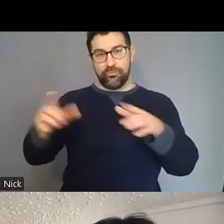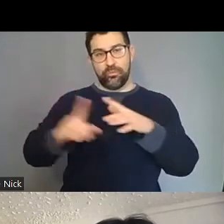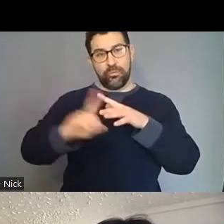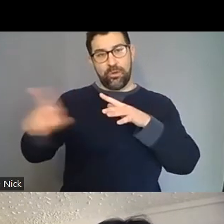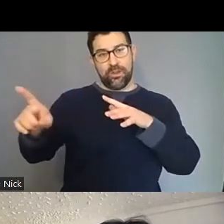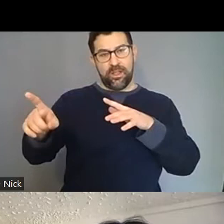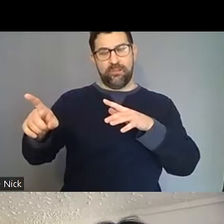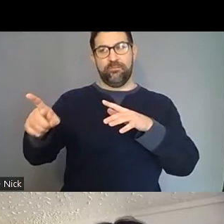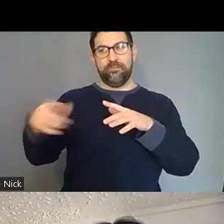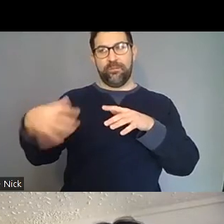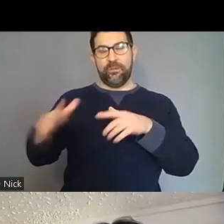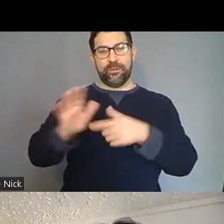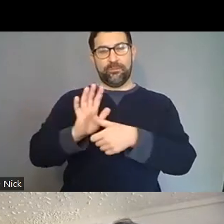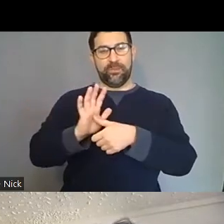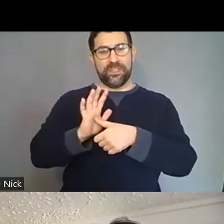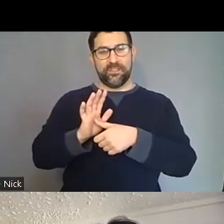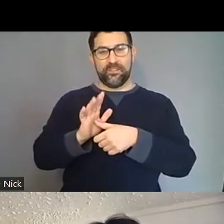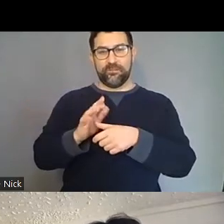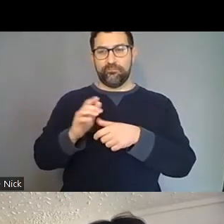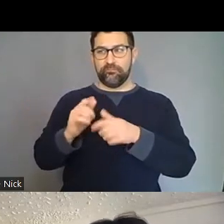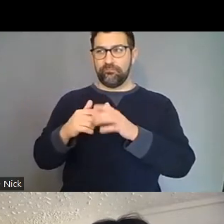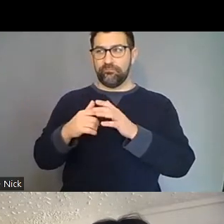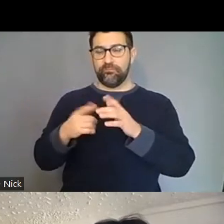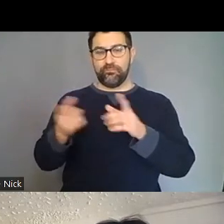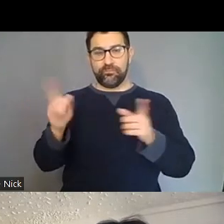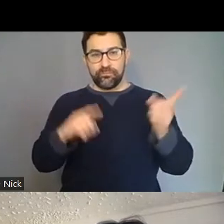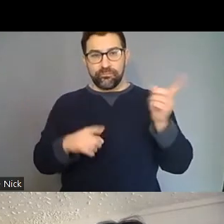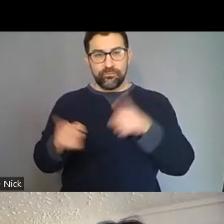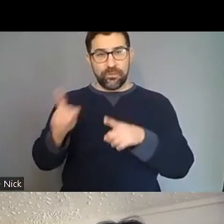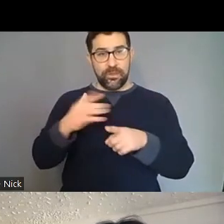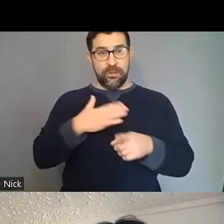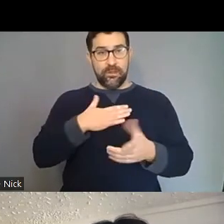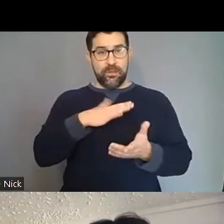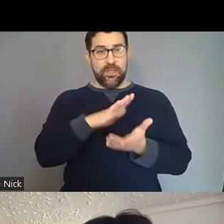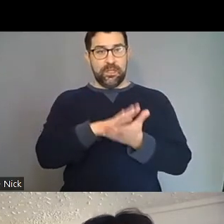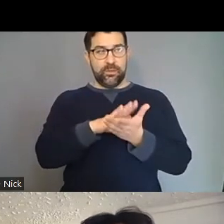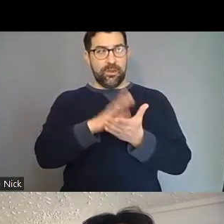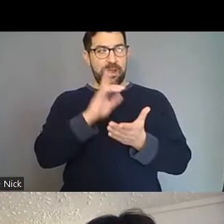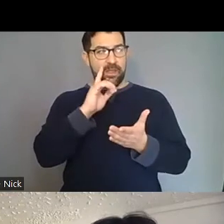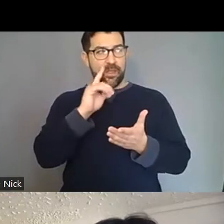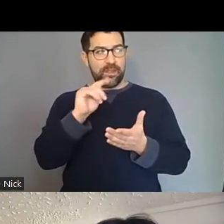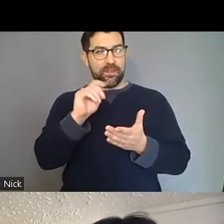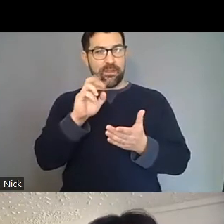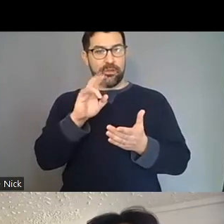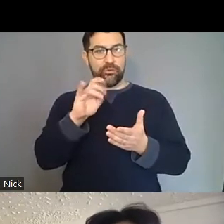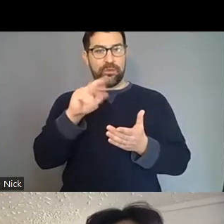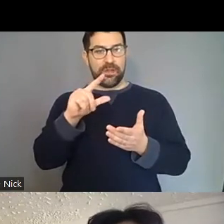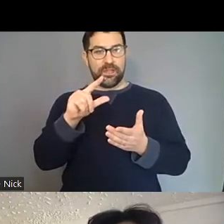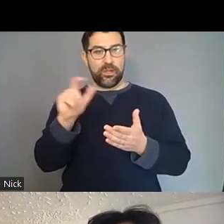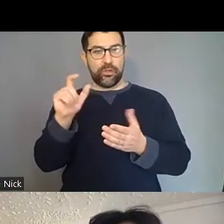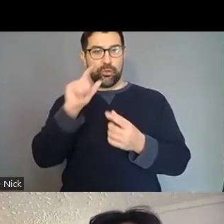unity that my school specifically, I think we were trending on Twitter, like number 12 or